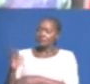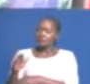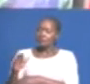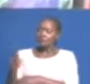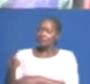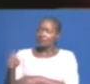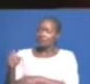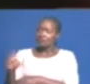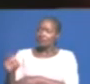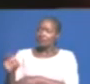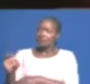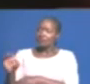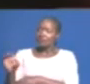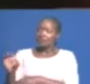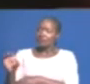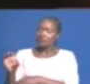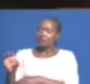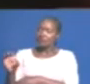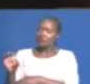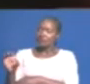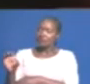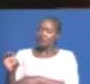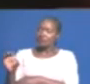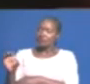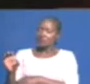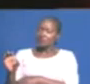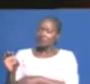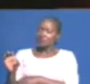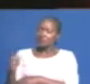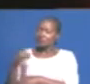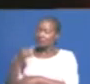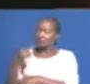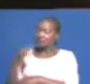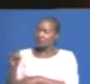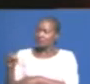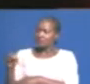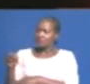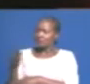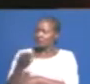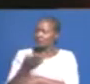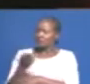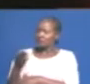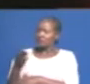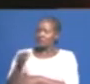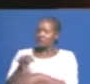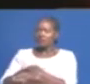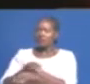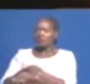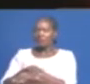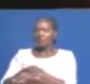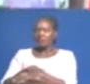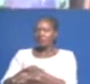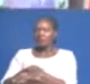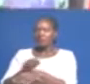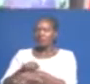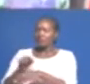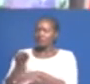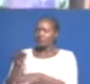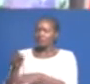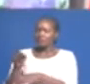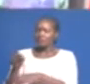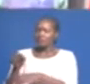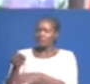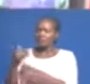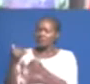Ondindia. Okay. And I told them, well, you guys, you sound good, because during that time when they were performing